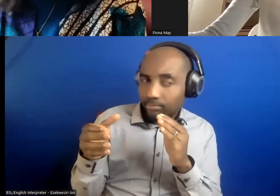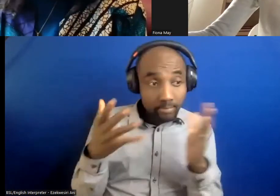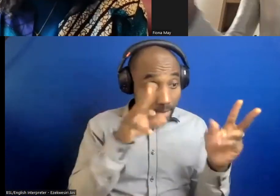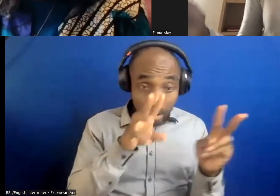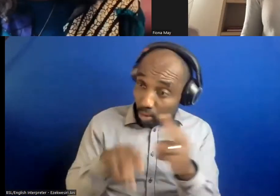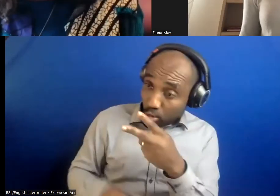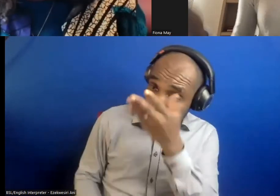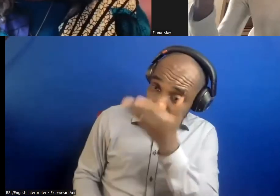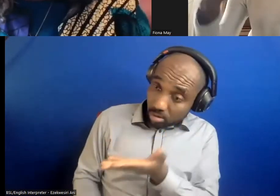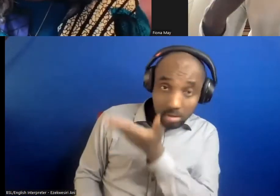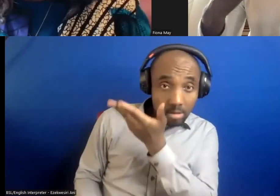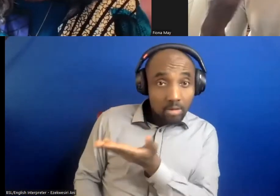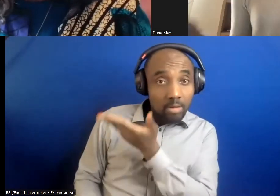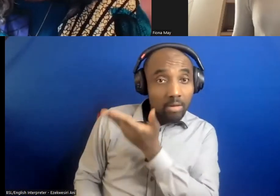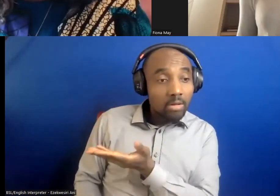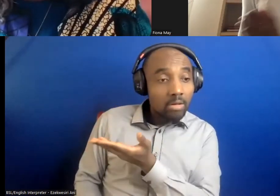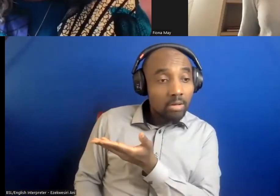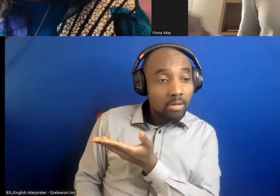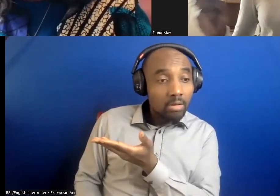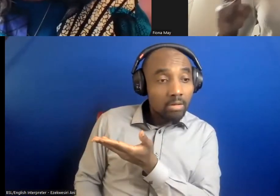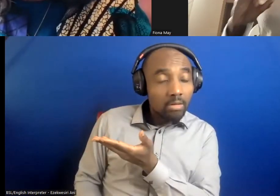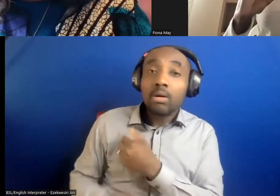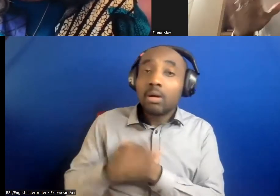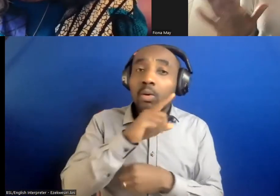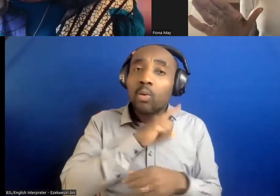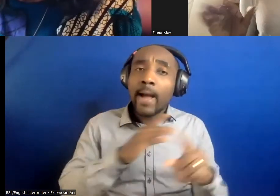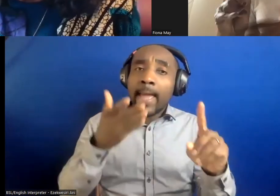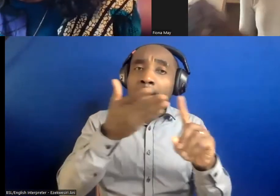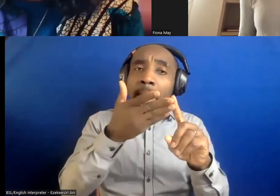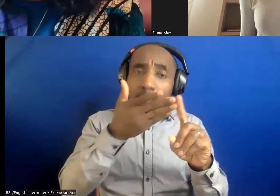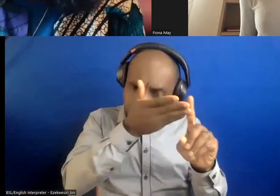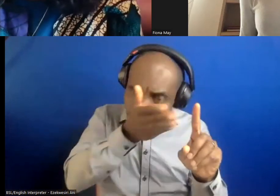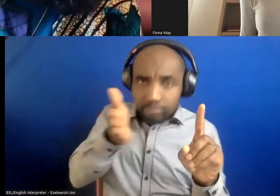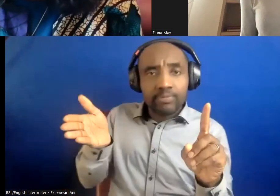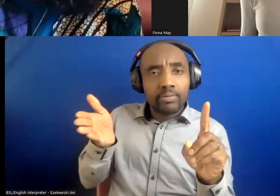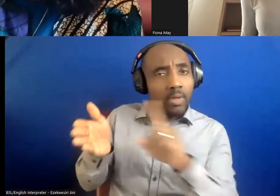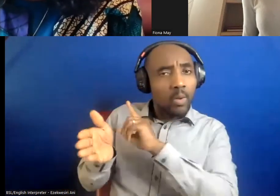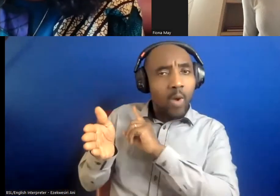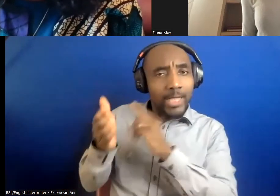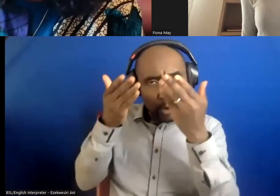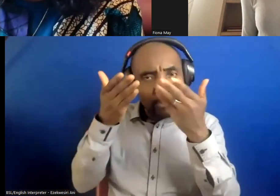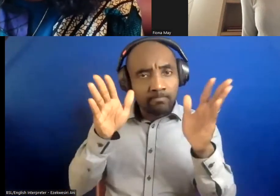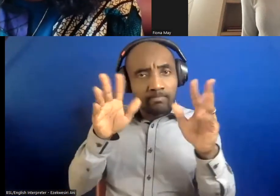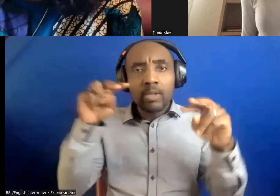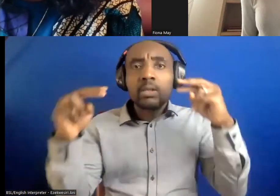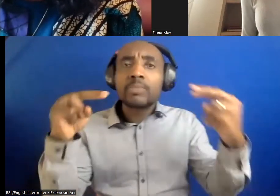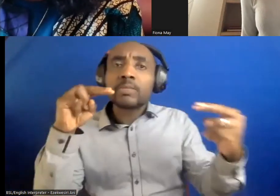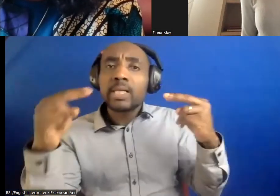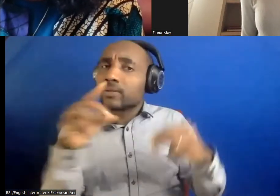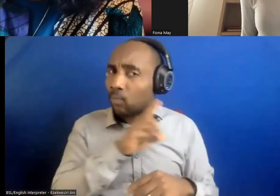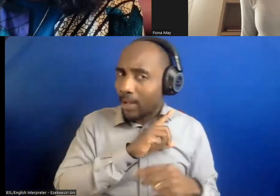this direction. Why don't we look at a different direction? Why can't we take it from another perspective? And I think that's it. But it is hard